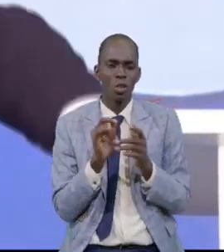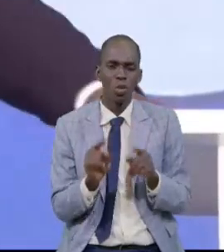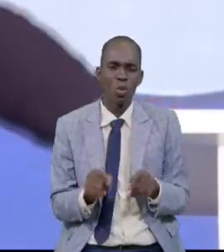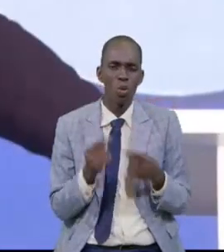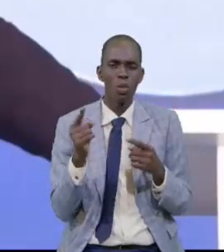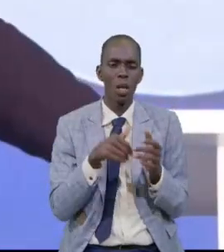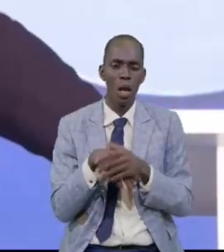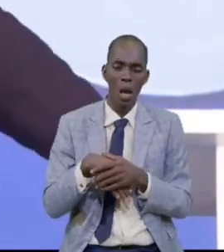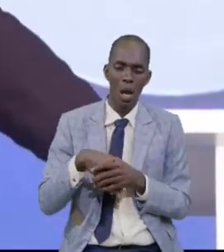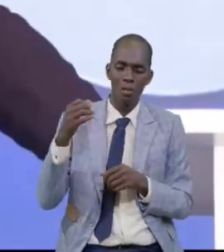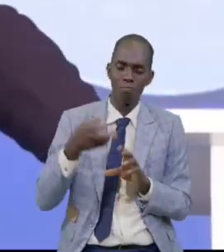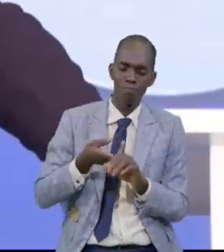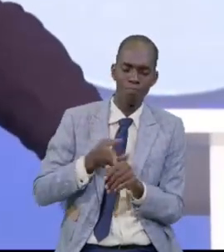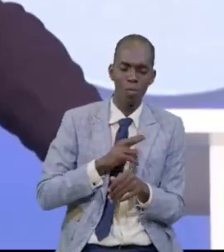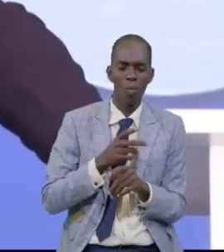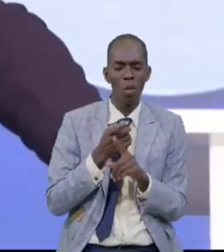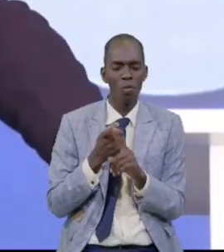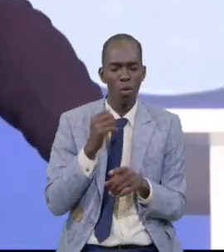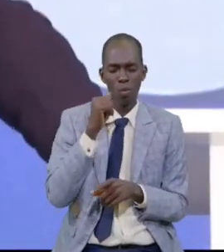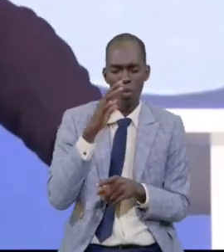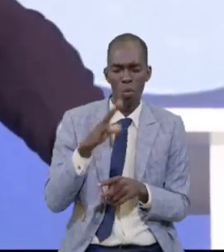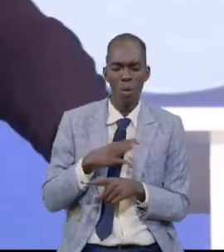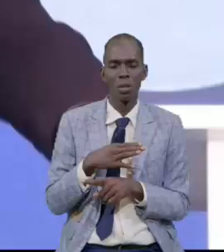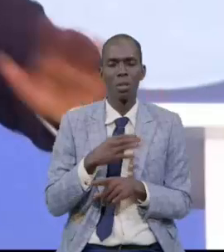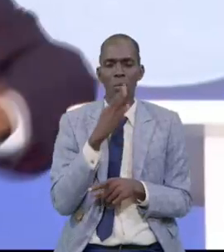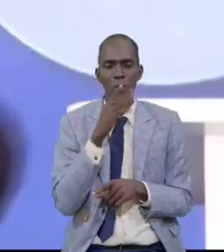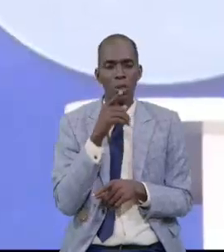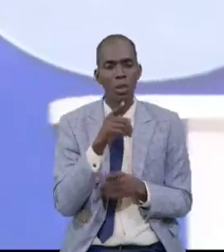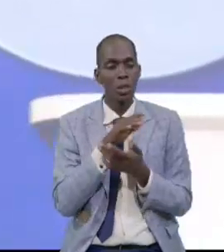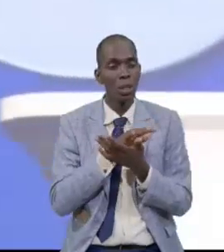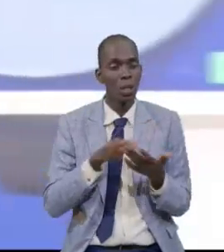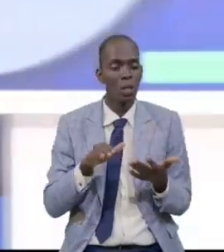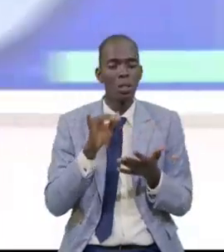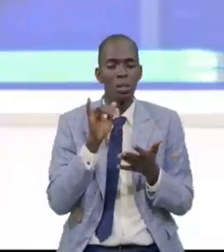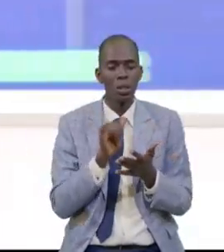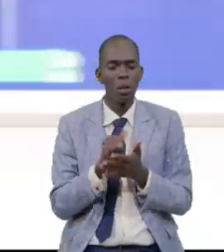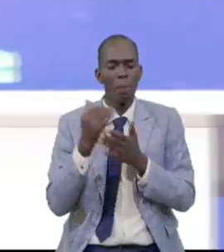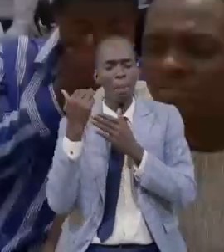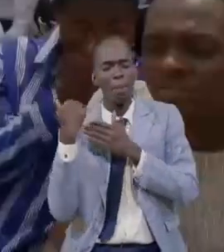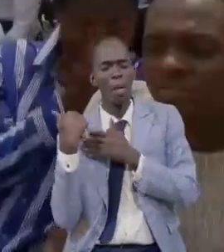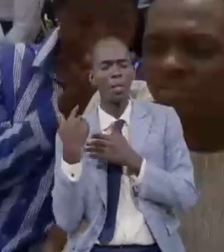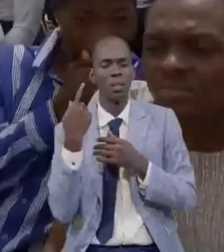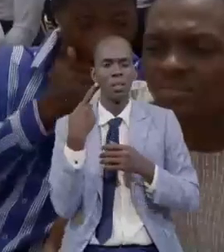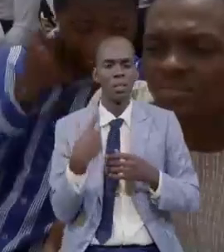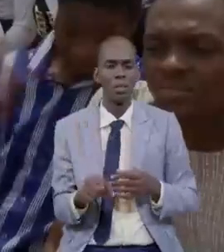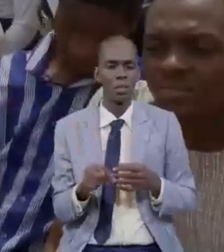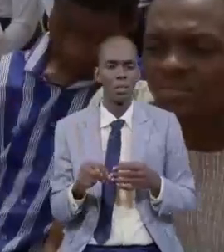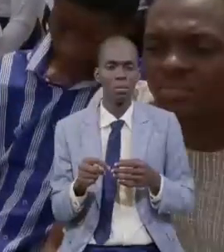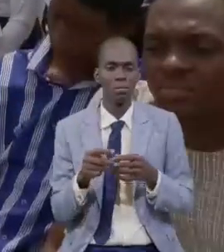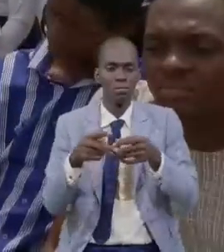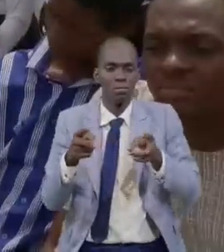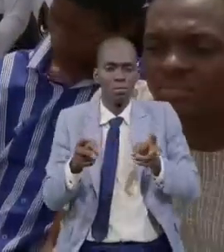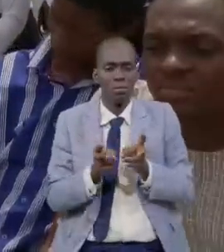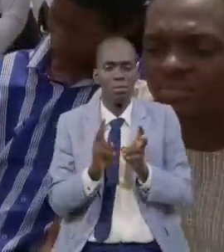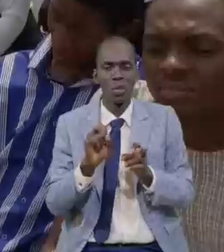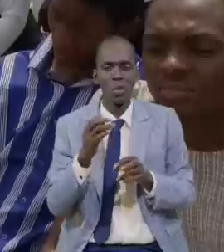of her, be ye clean that bear the vessels of the Lord. We bear